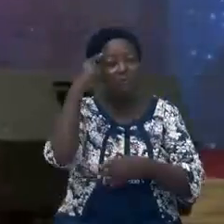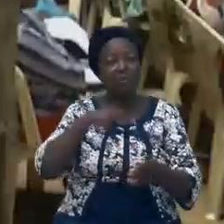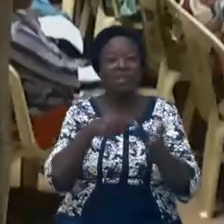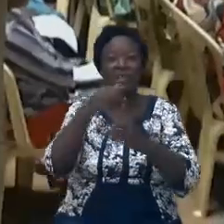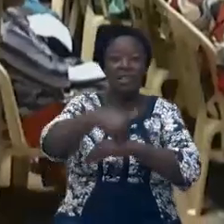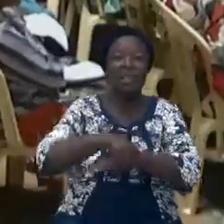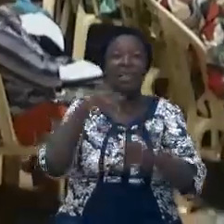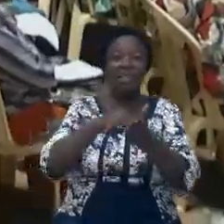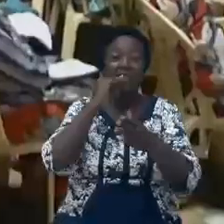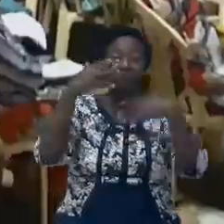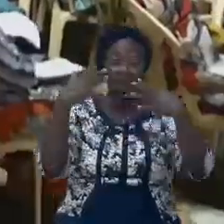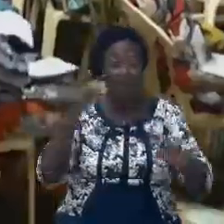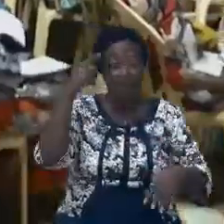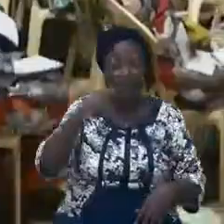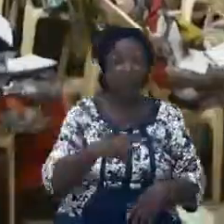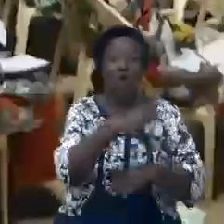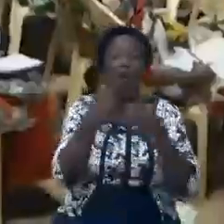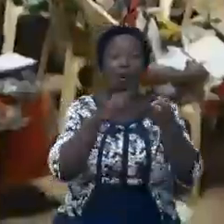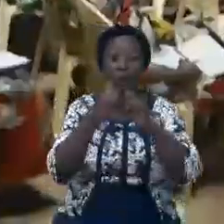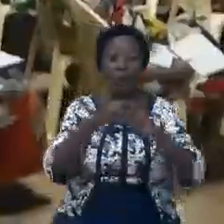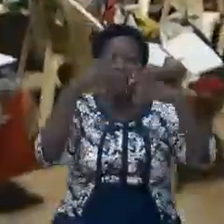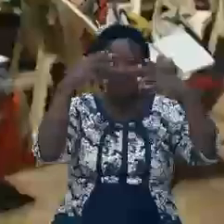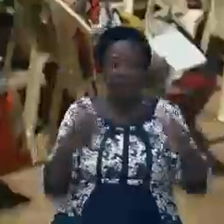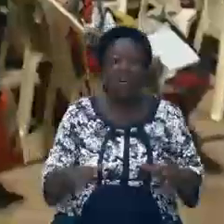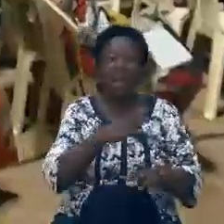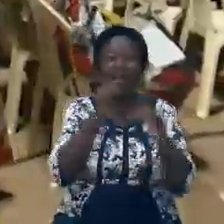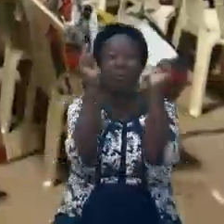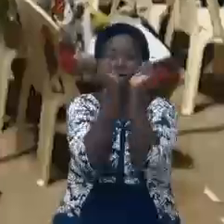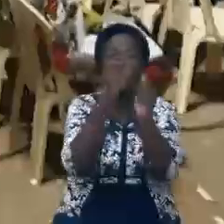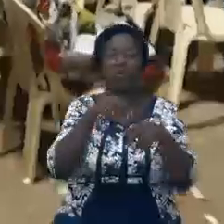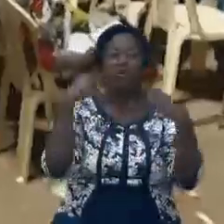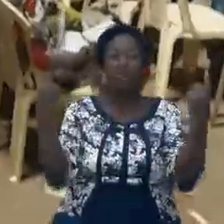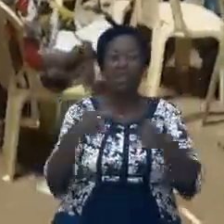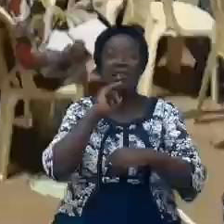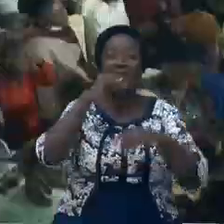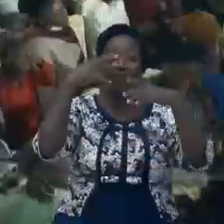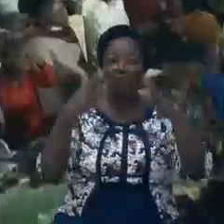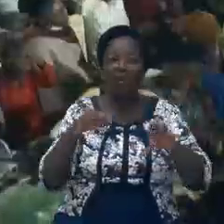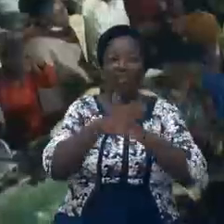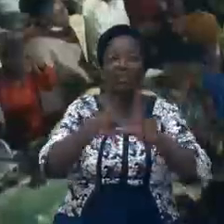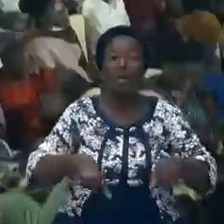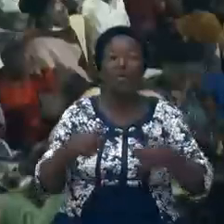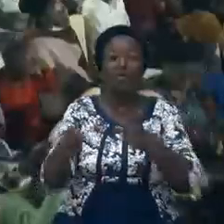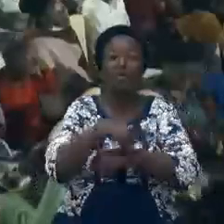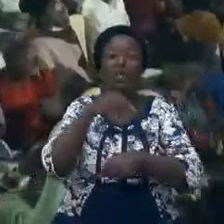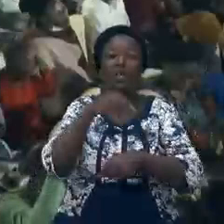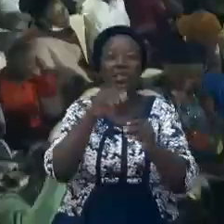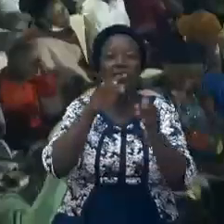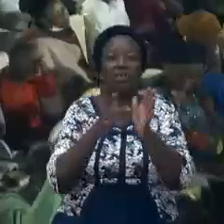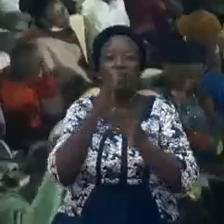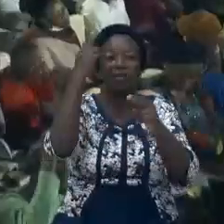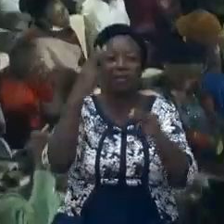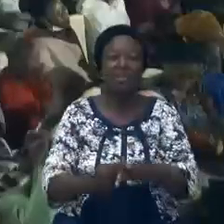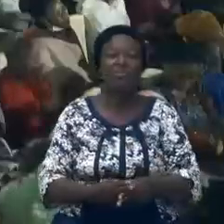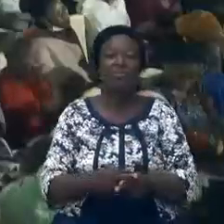you. Calamity finished. And captivity finished. And the bondage of